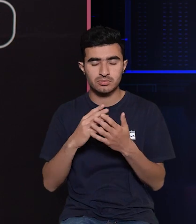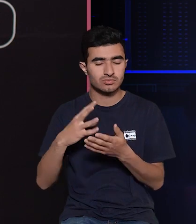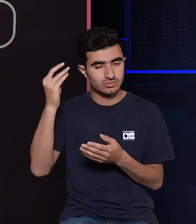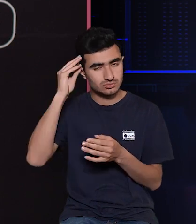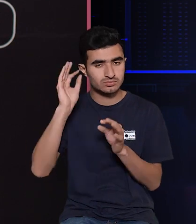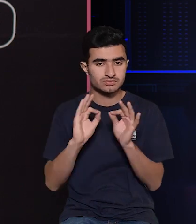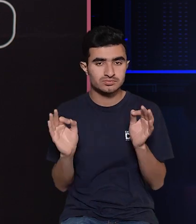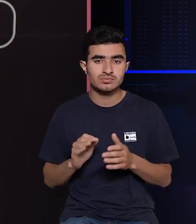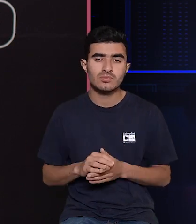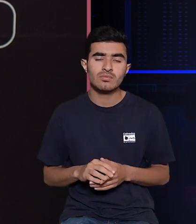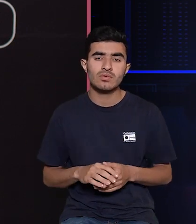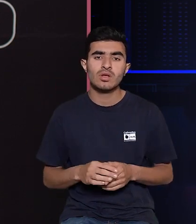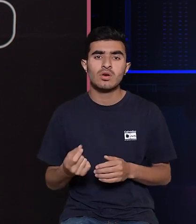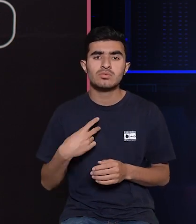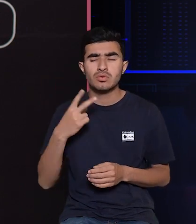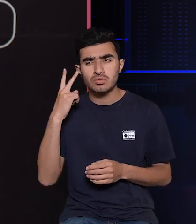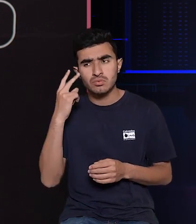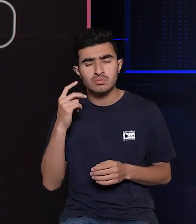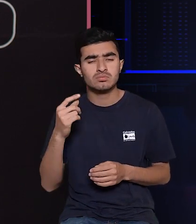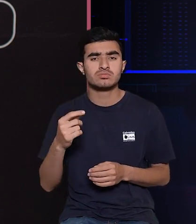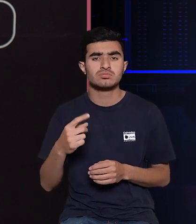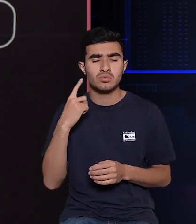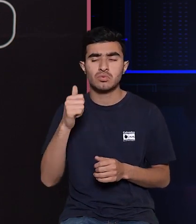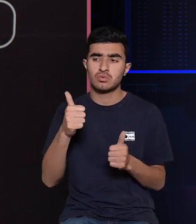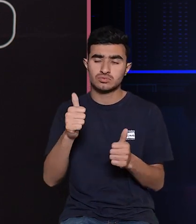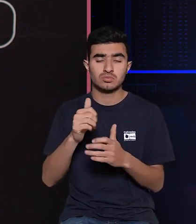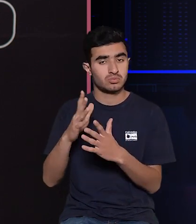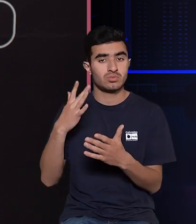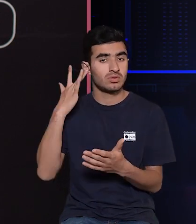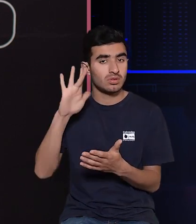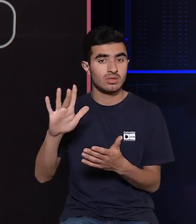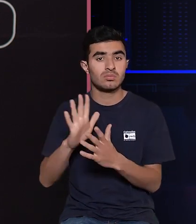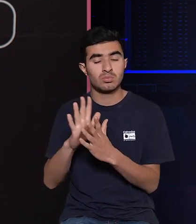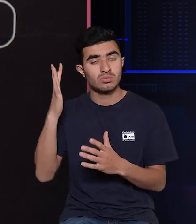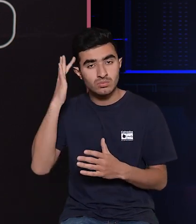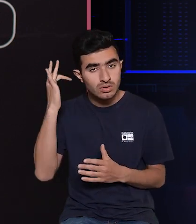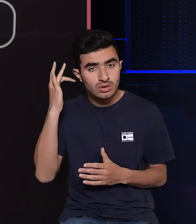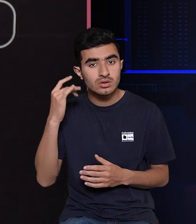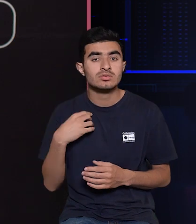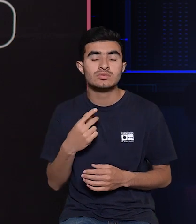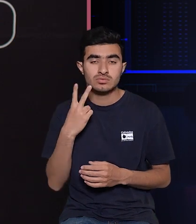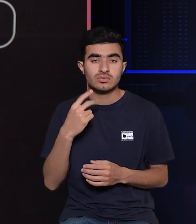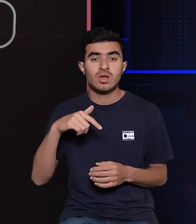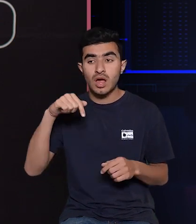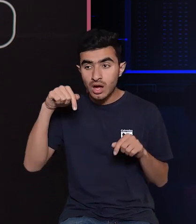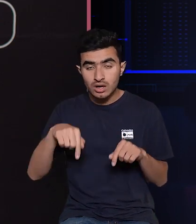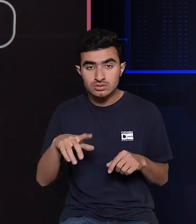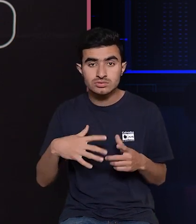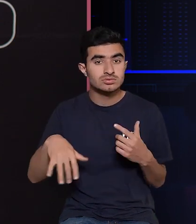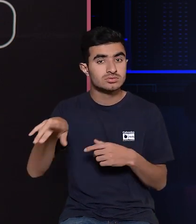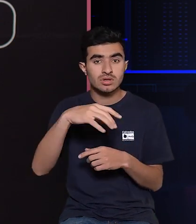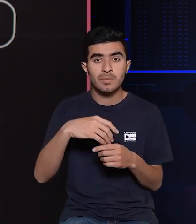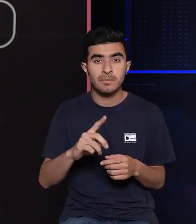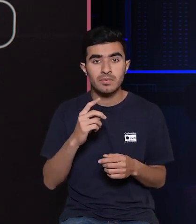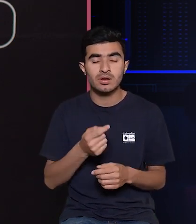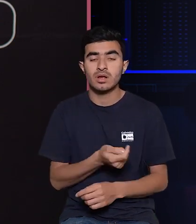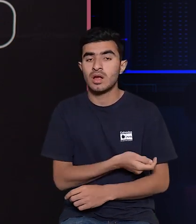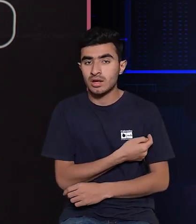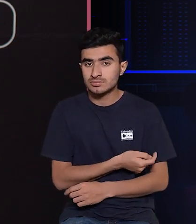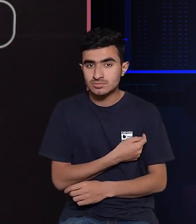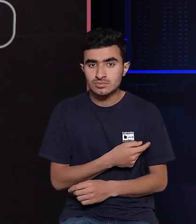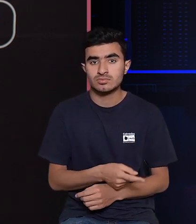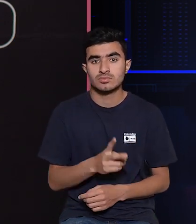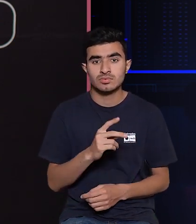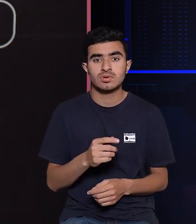Probably the reason was I just found it a very interesting cognitive field. Or while today is not really supposed to be about my